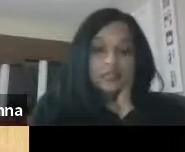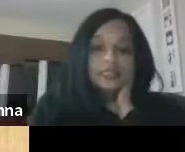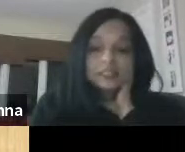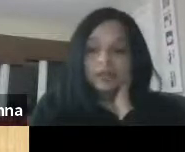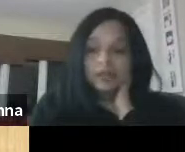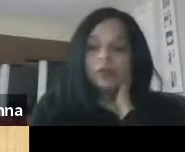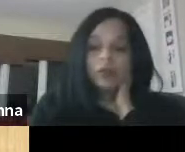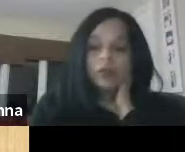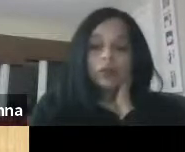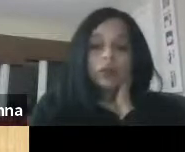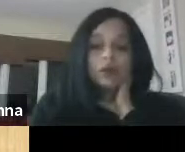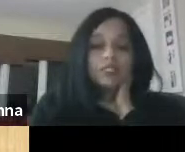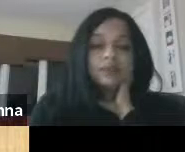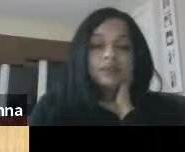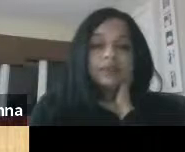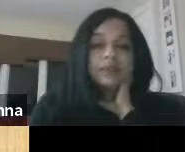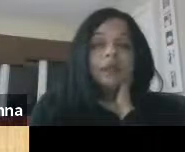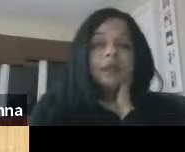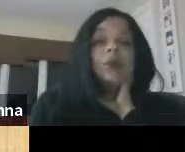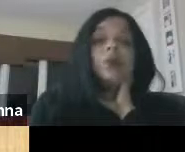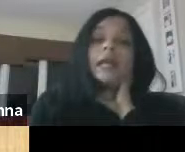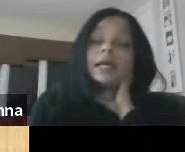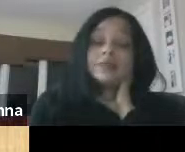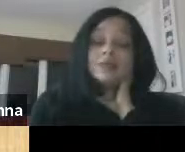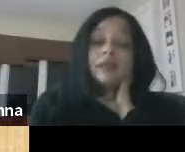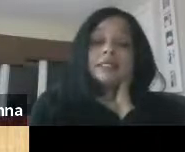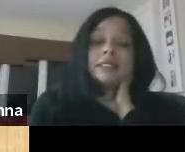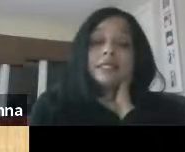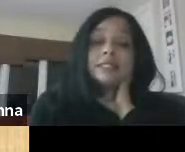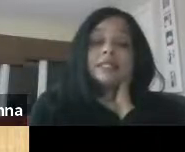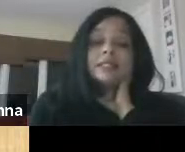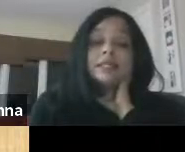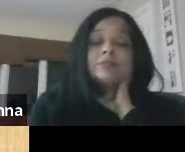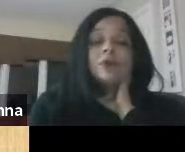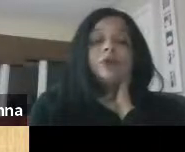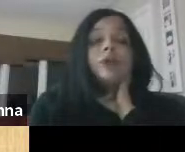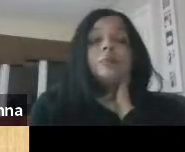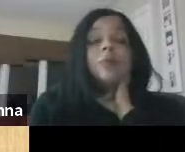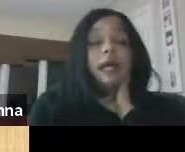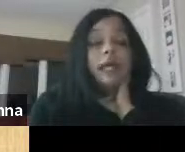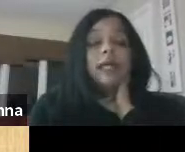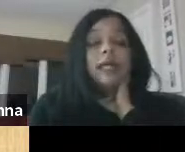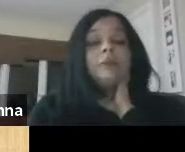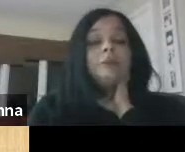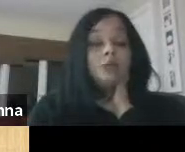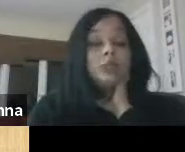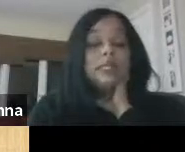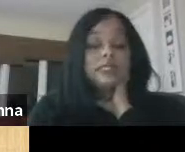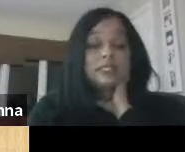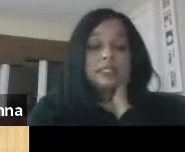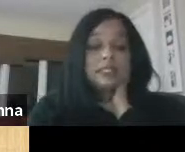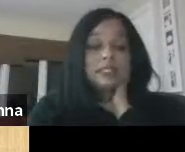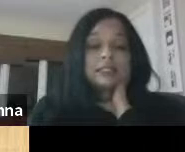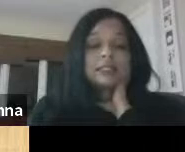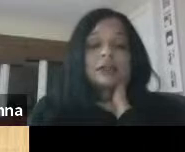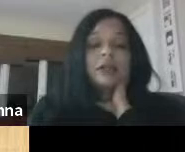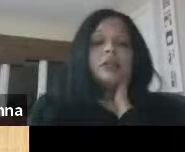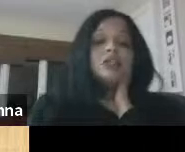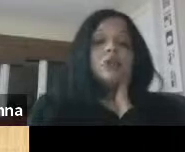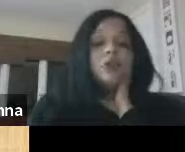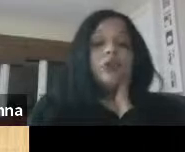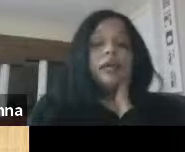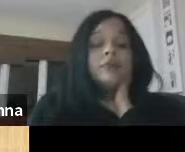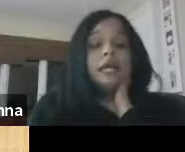to obviously spell real words. We ask them to write sentences, both combining and building sentences.